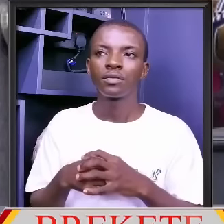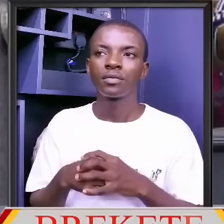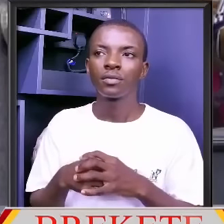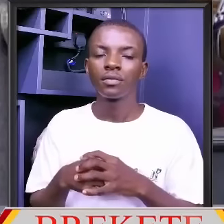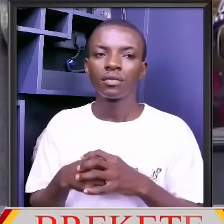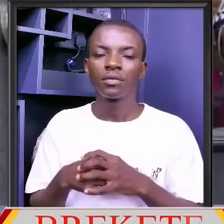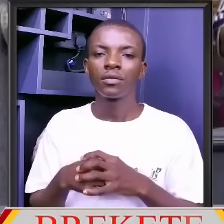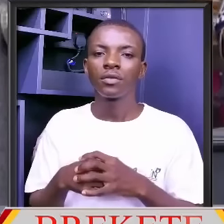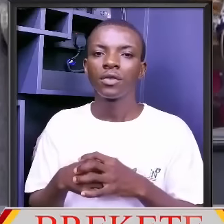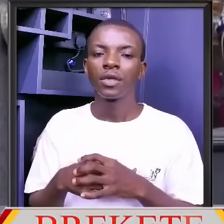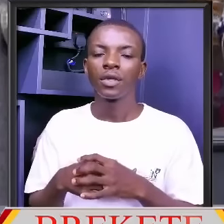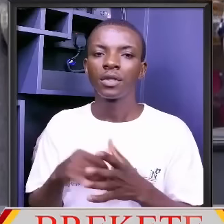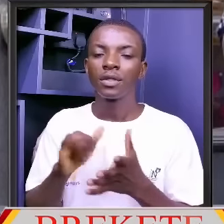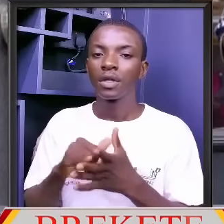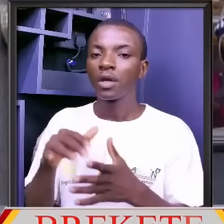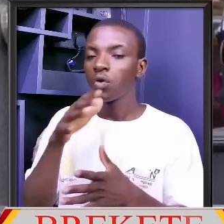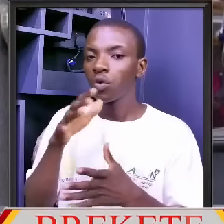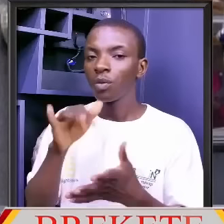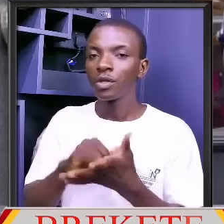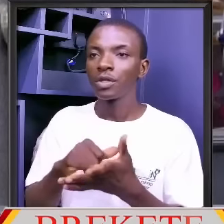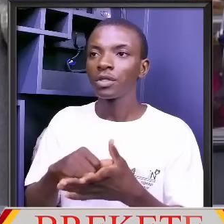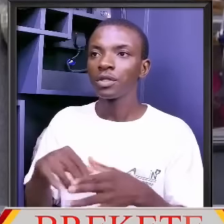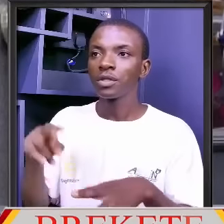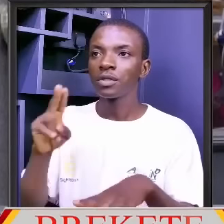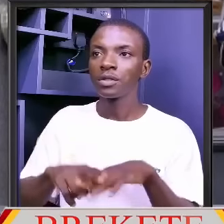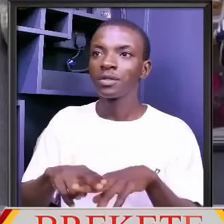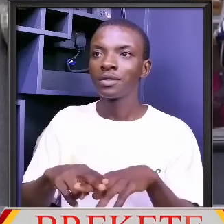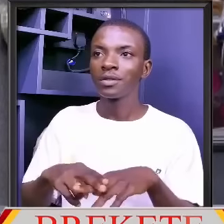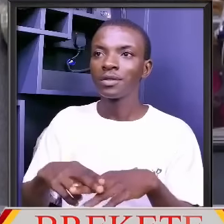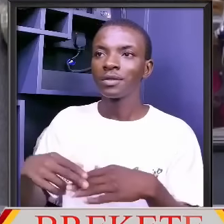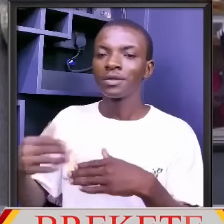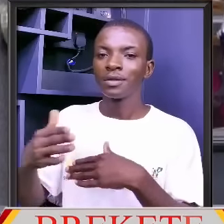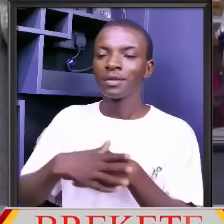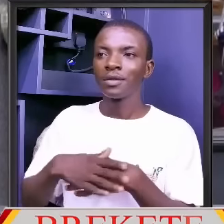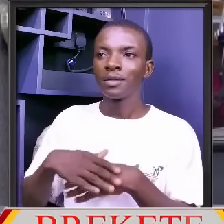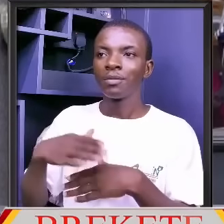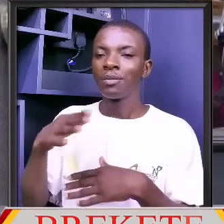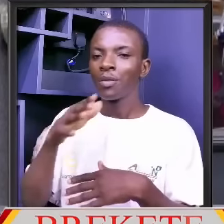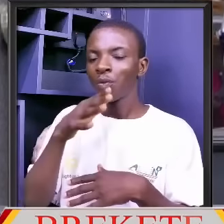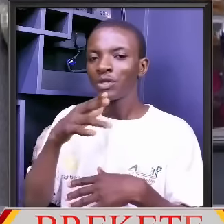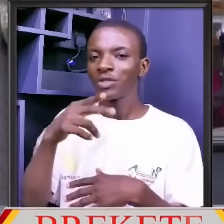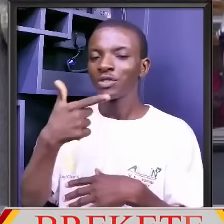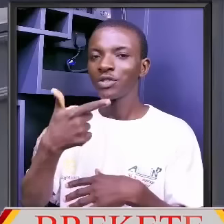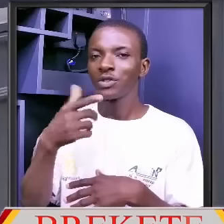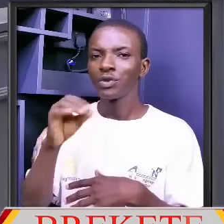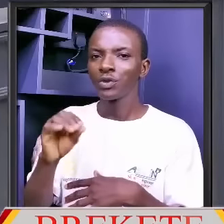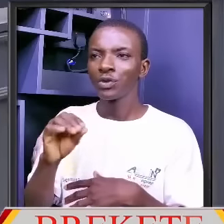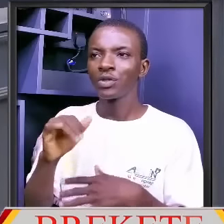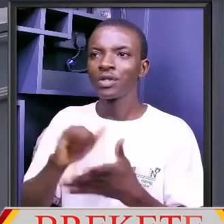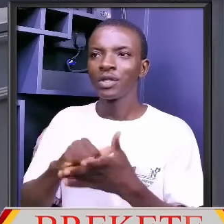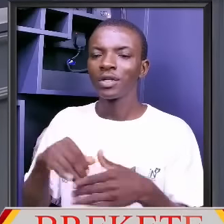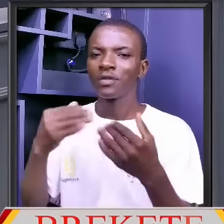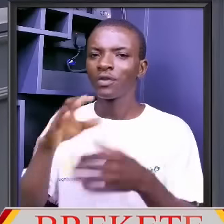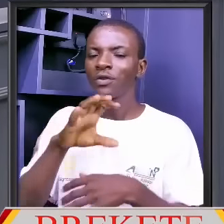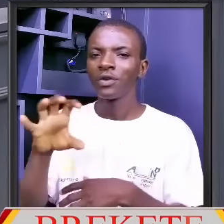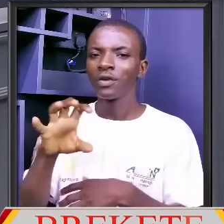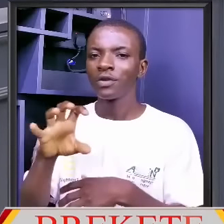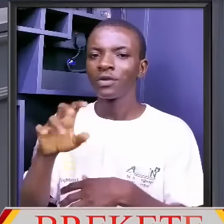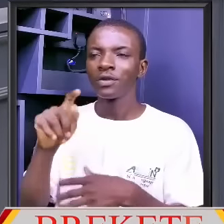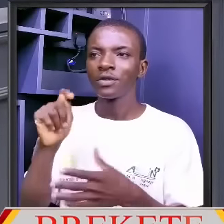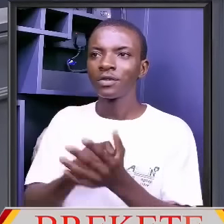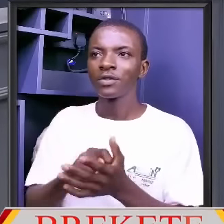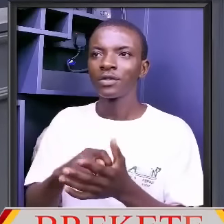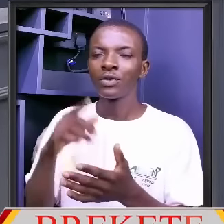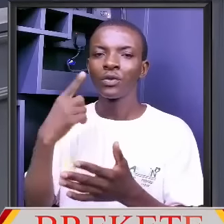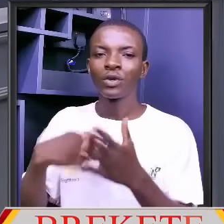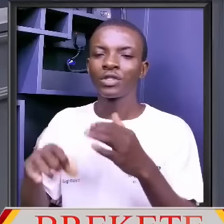Yes, sir. You see that woman will stay for your back? Yes, sir. Mommy Gio? Yes, sir. The woman will give you 500,000 naira? Yes, sir.